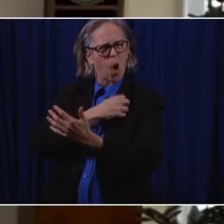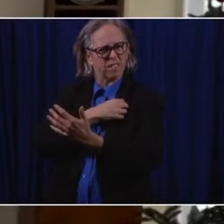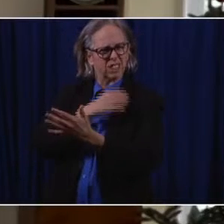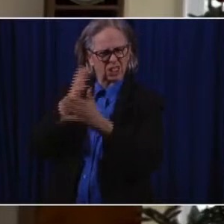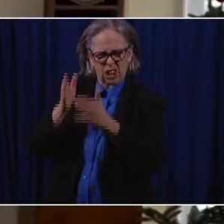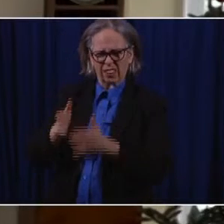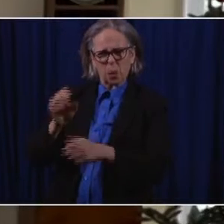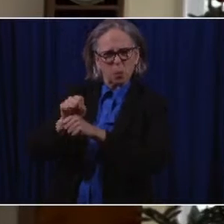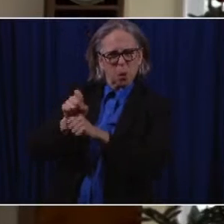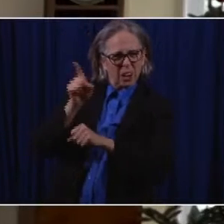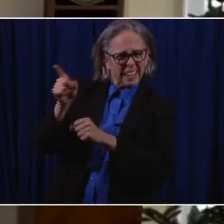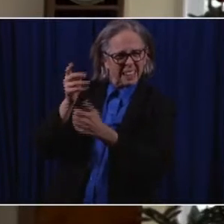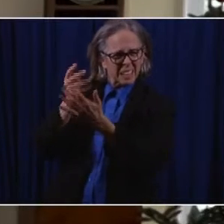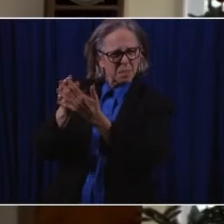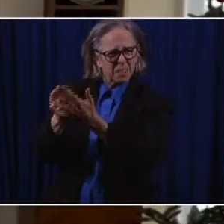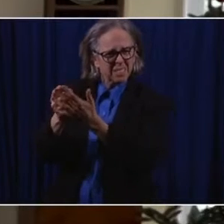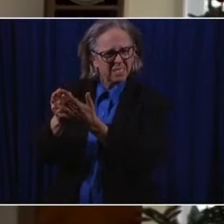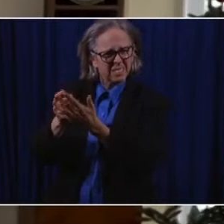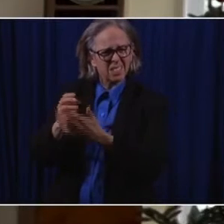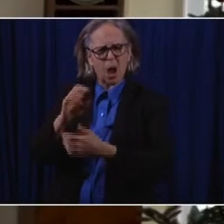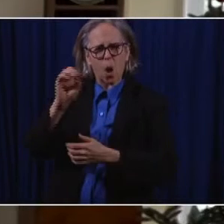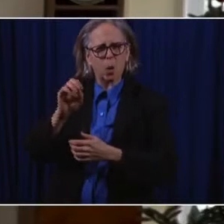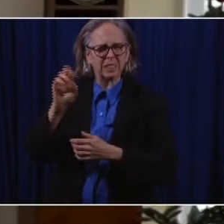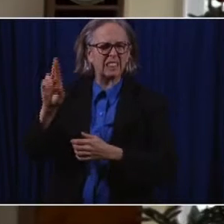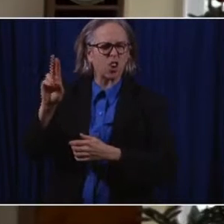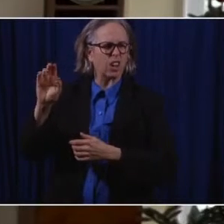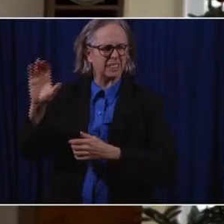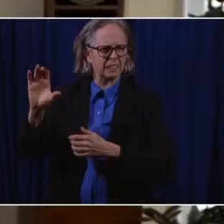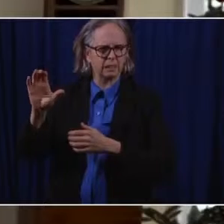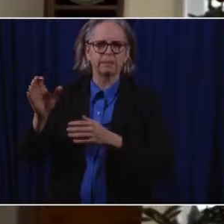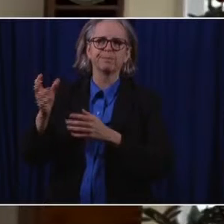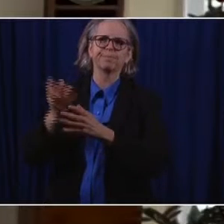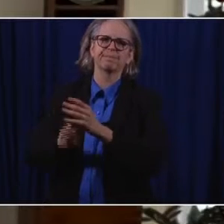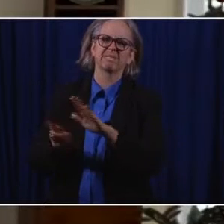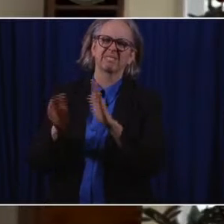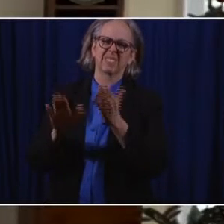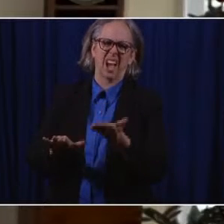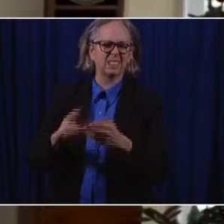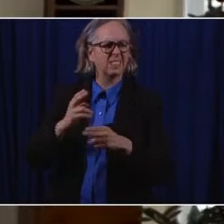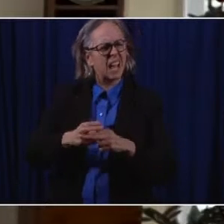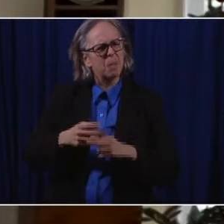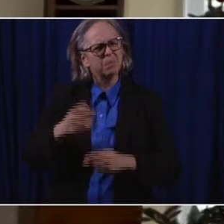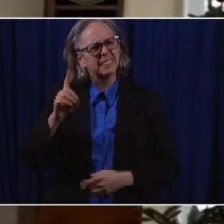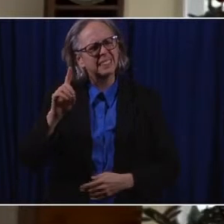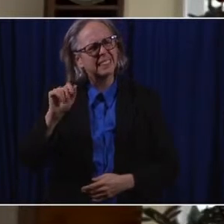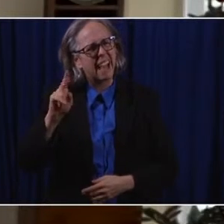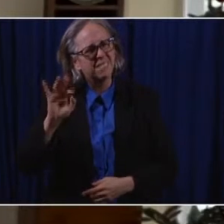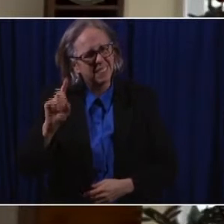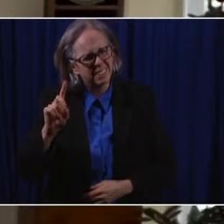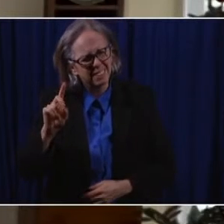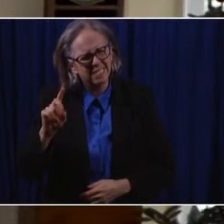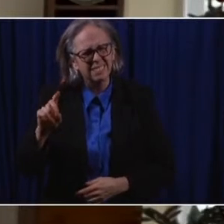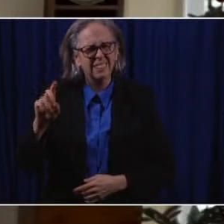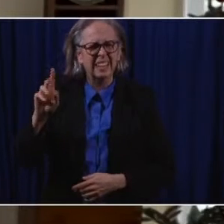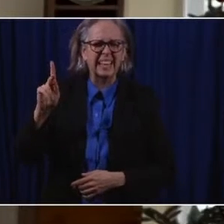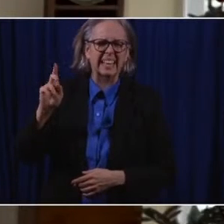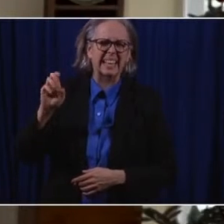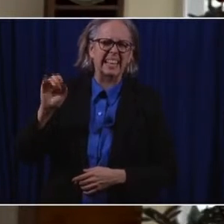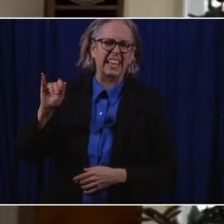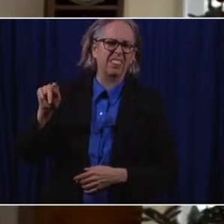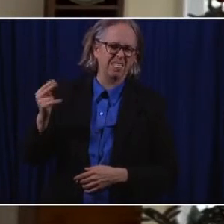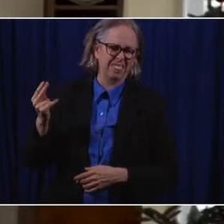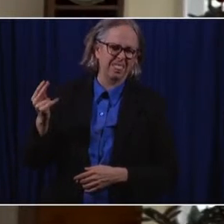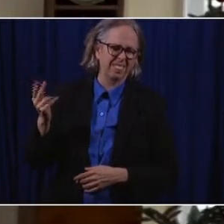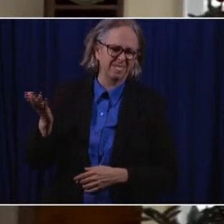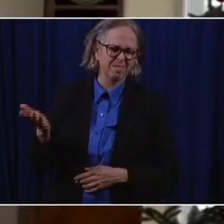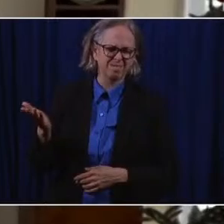of Rehabilitation and Corrections. David Keith worked at the Ohio State Penitentiary for nearly 16 years,